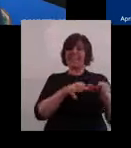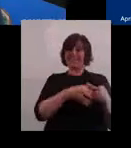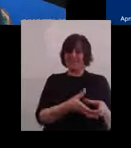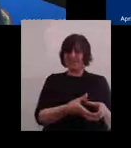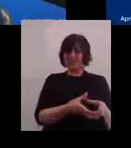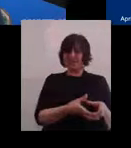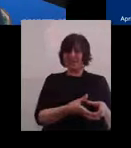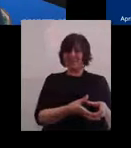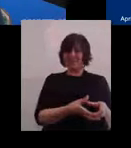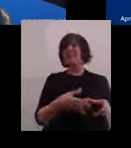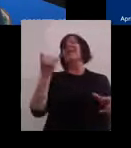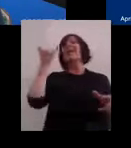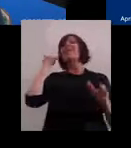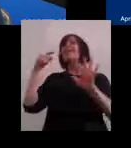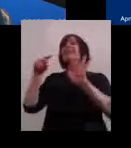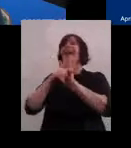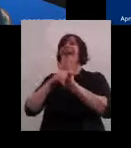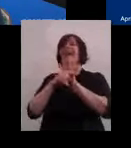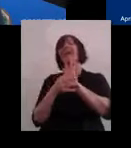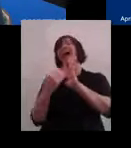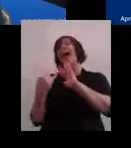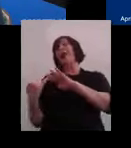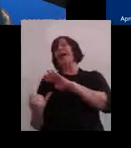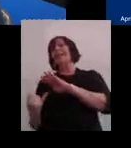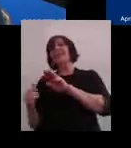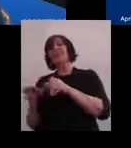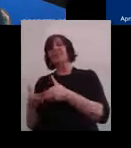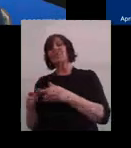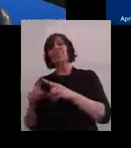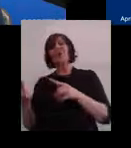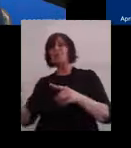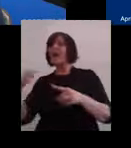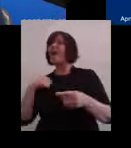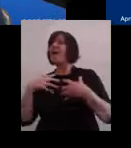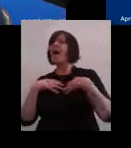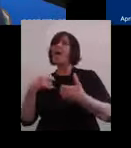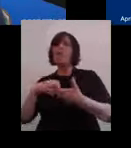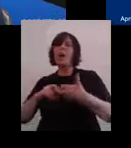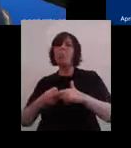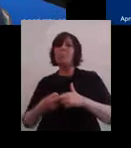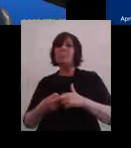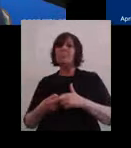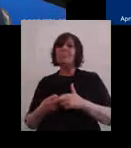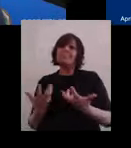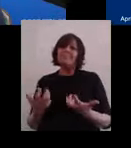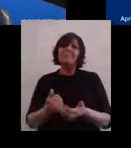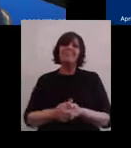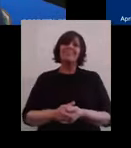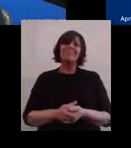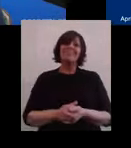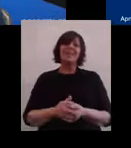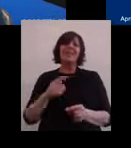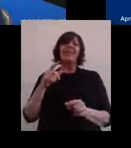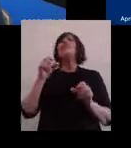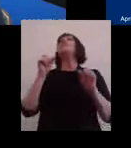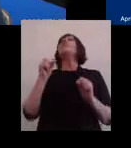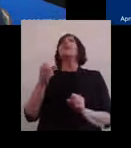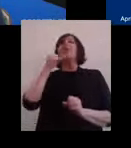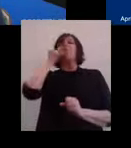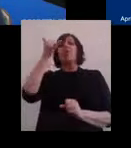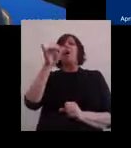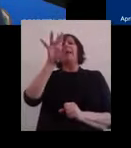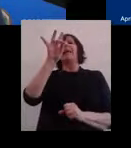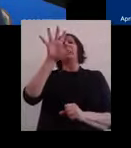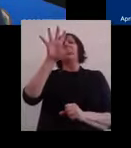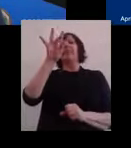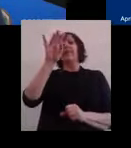out of isolation, but you probably still have a health issue that needs to be resolved by your doctor. But you can call the call center, 858-2929.